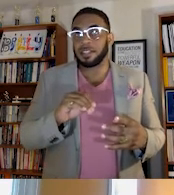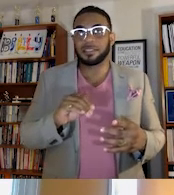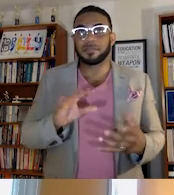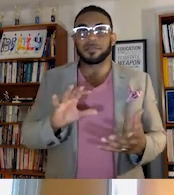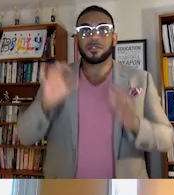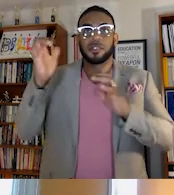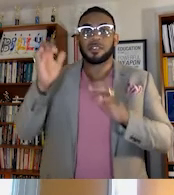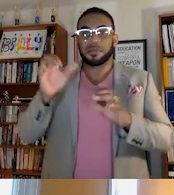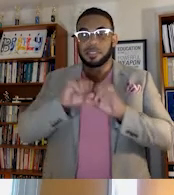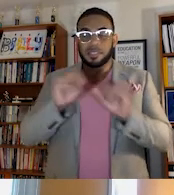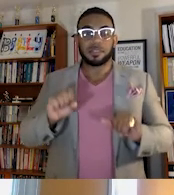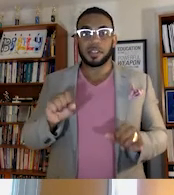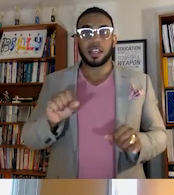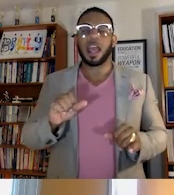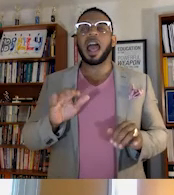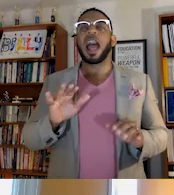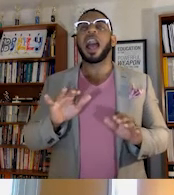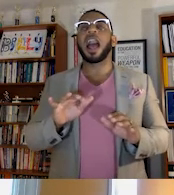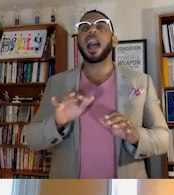disrupt the system. Like